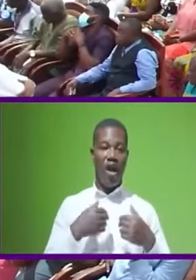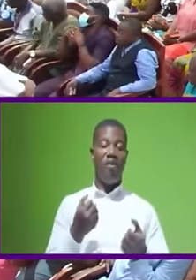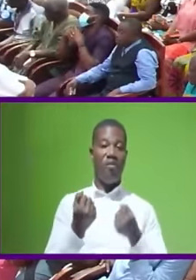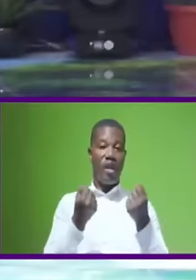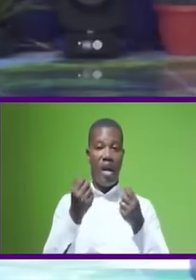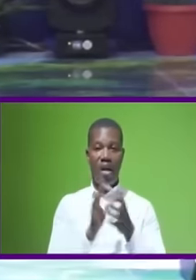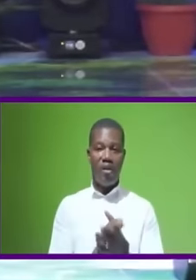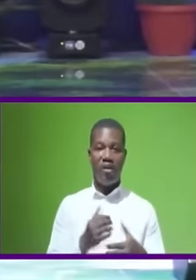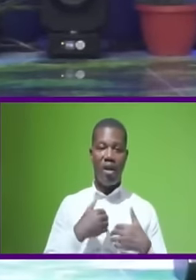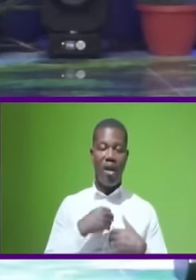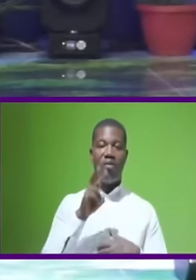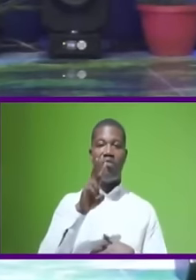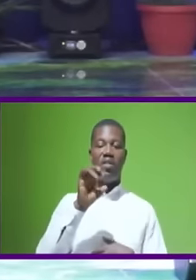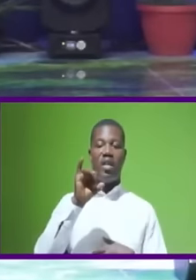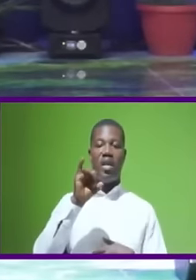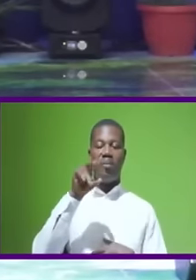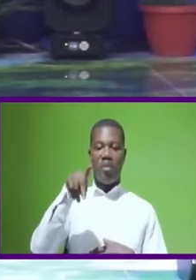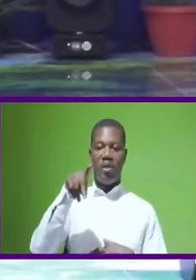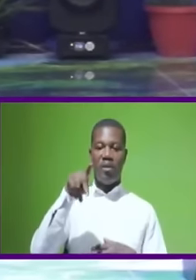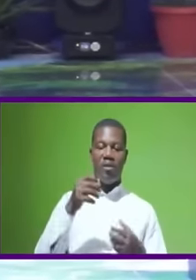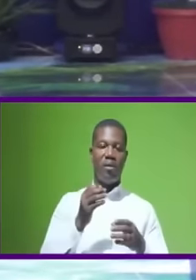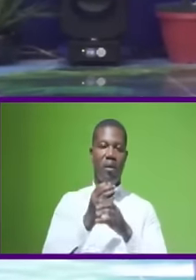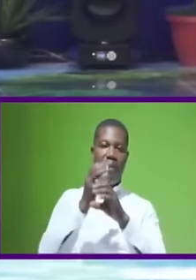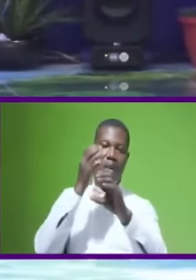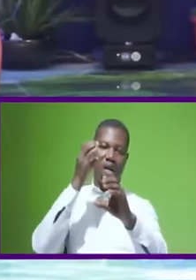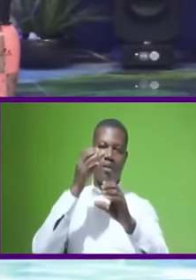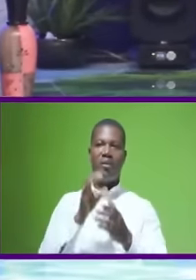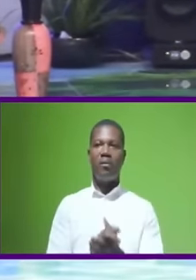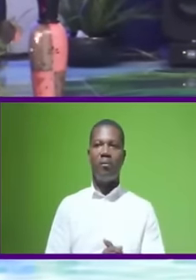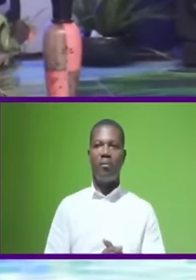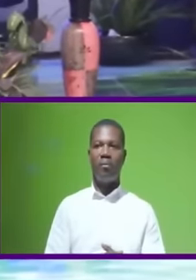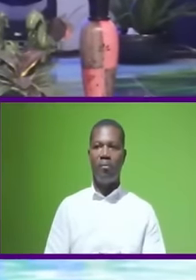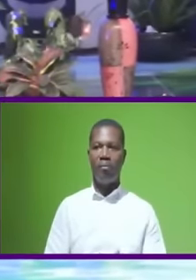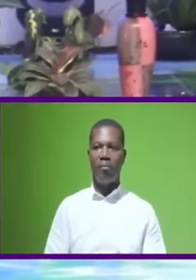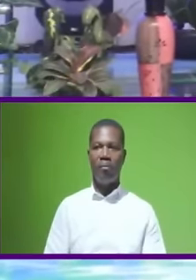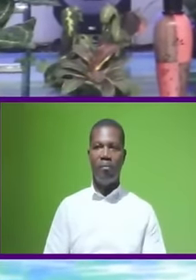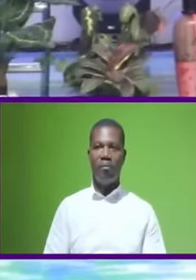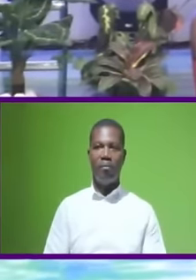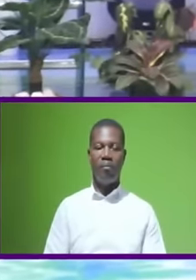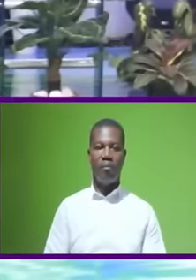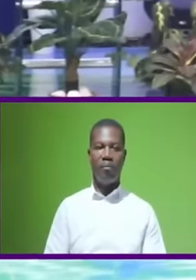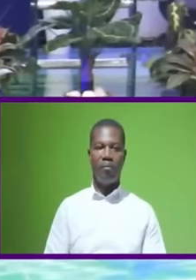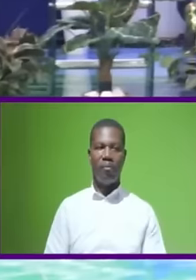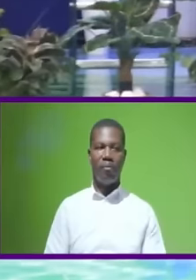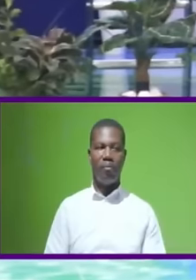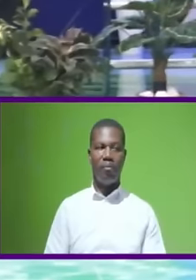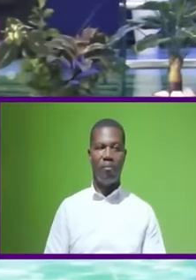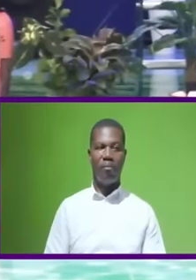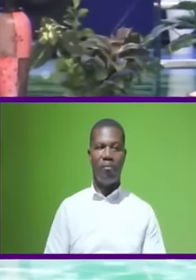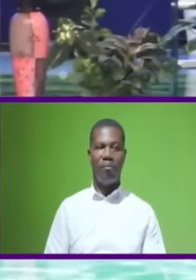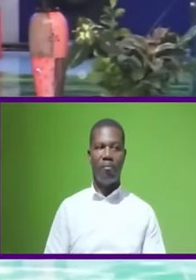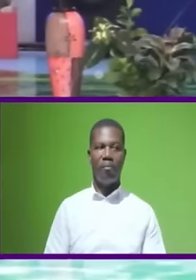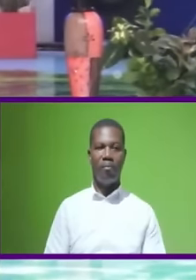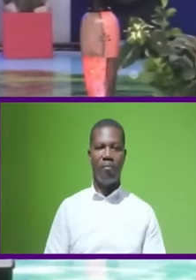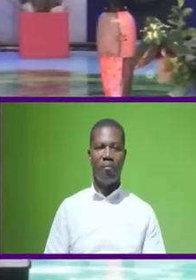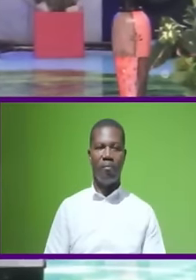of VIP buses. You have a taxi. I have VIP buses.